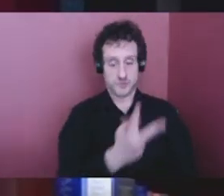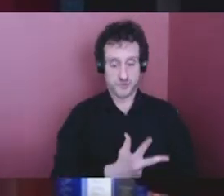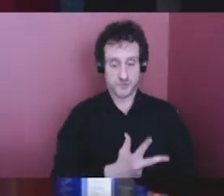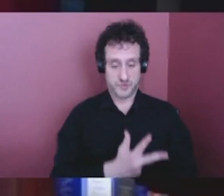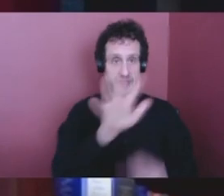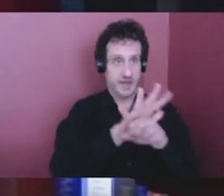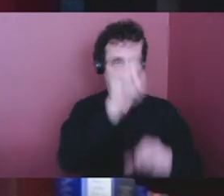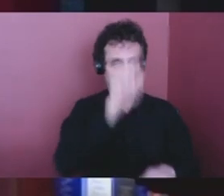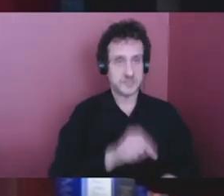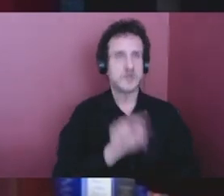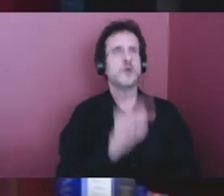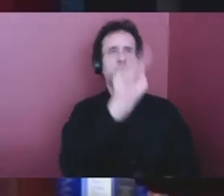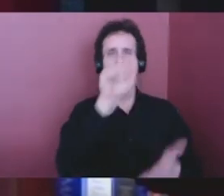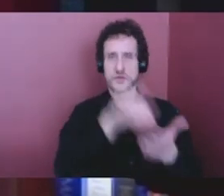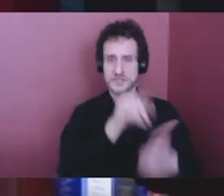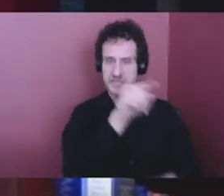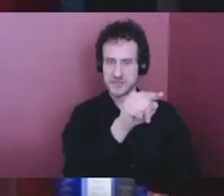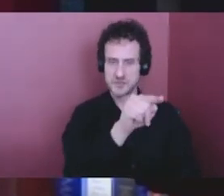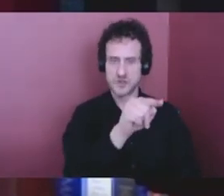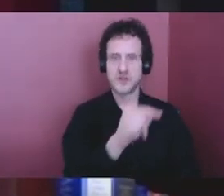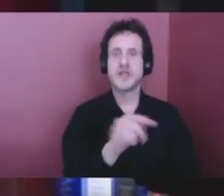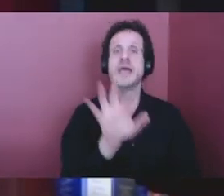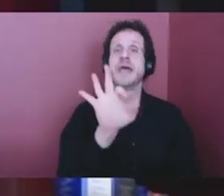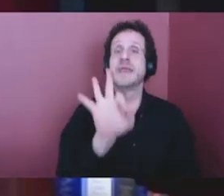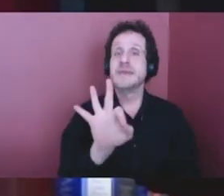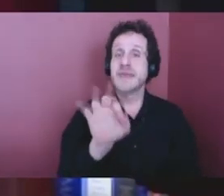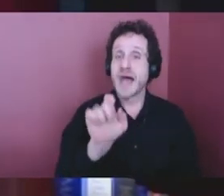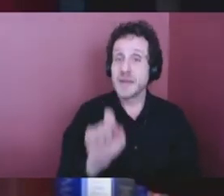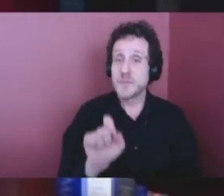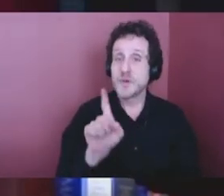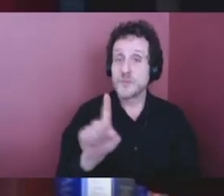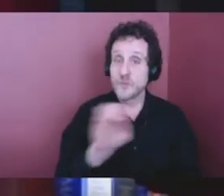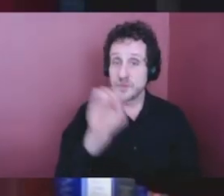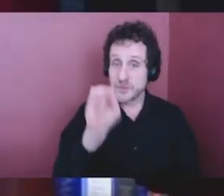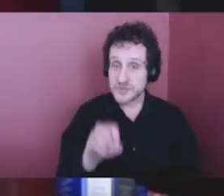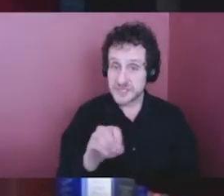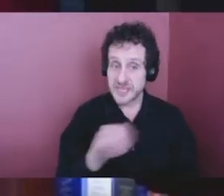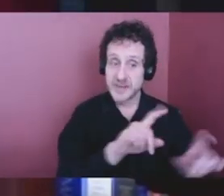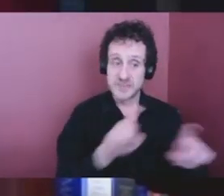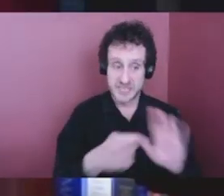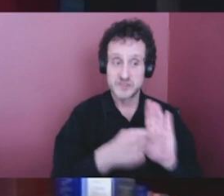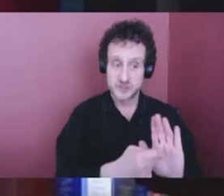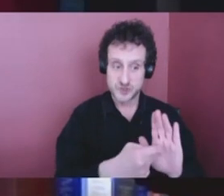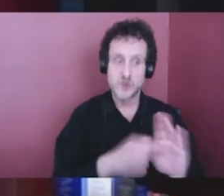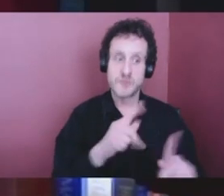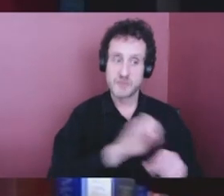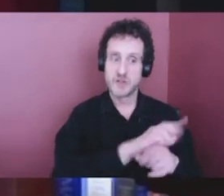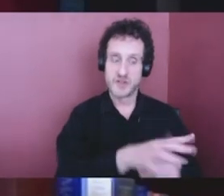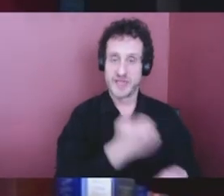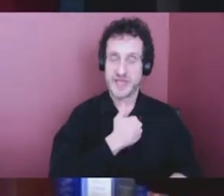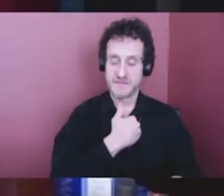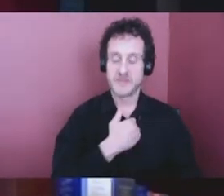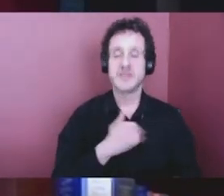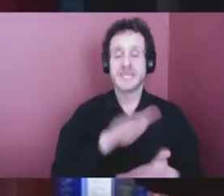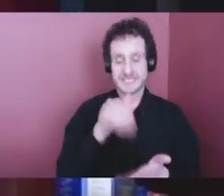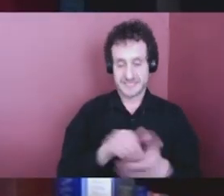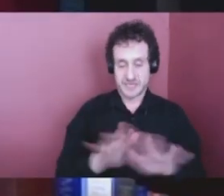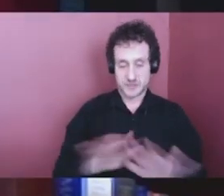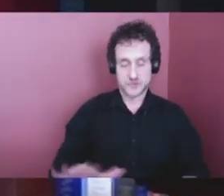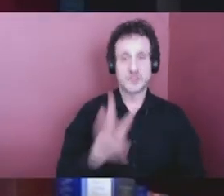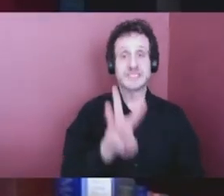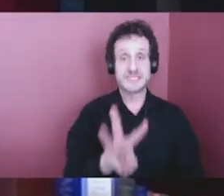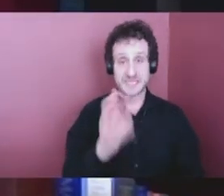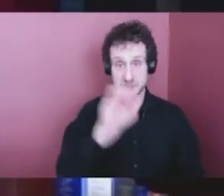Central region is sitting at 9.1%, the Central region at 6.0%, and